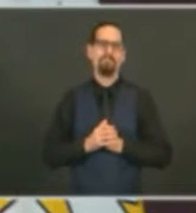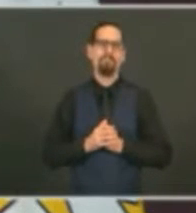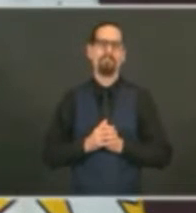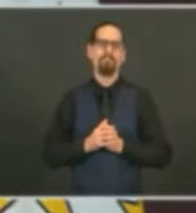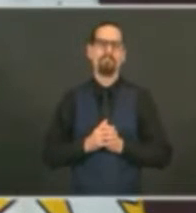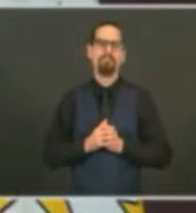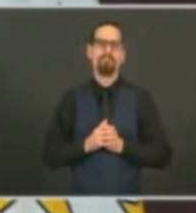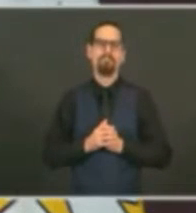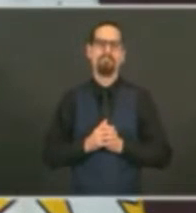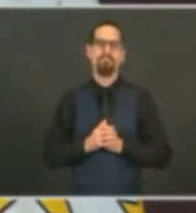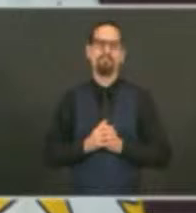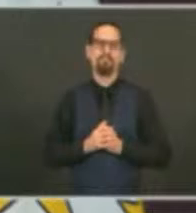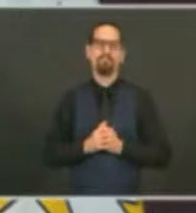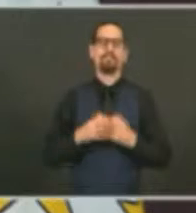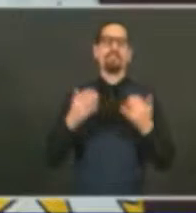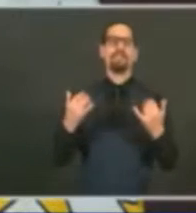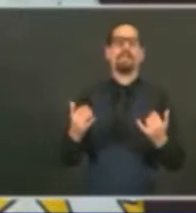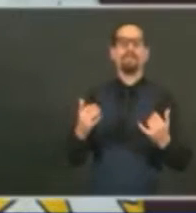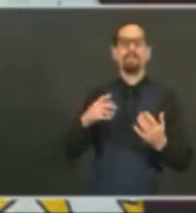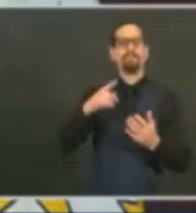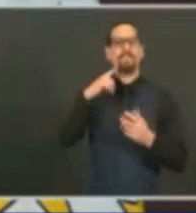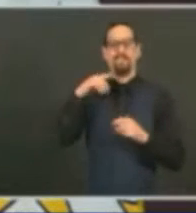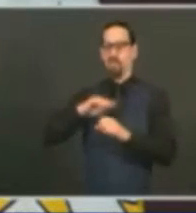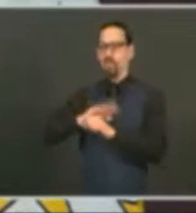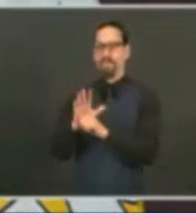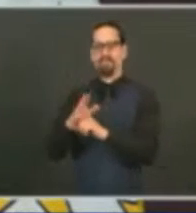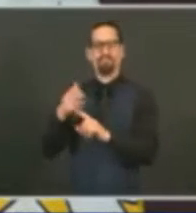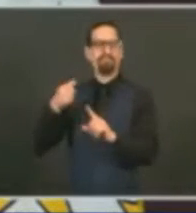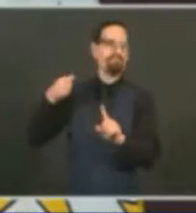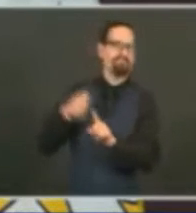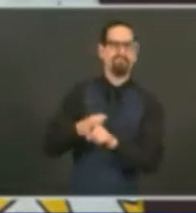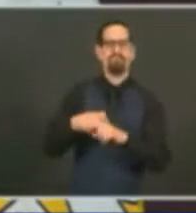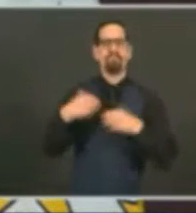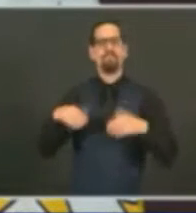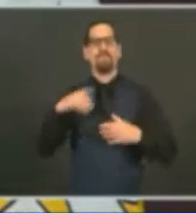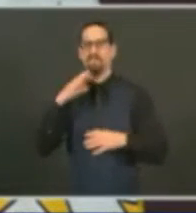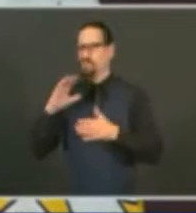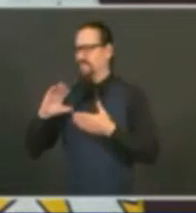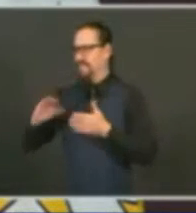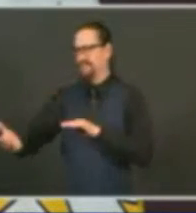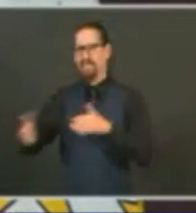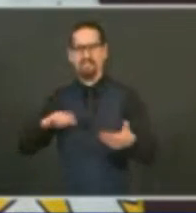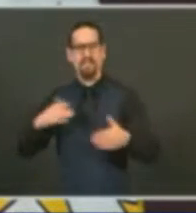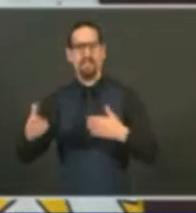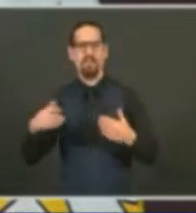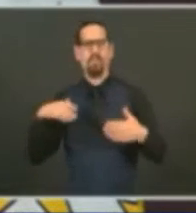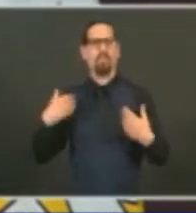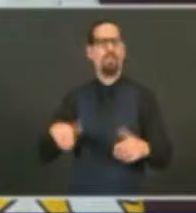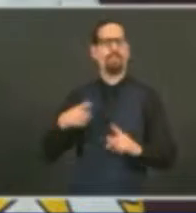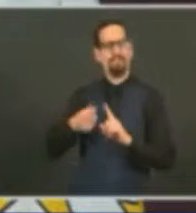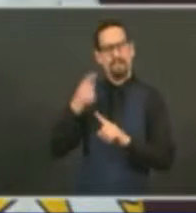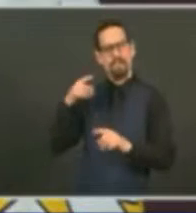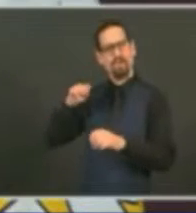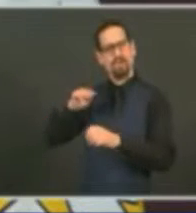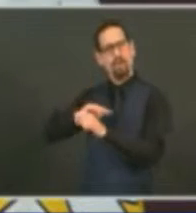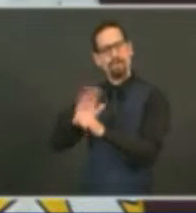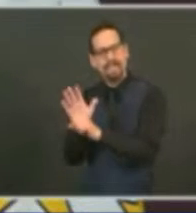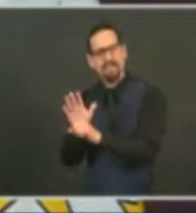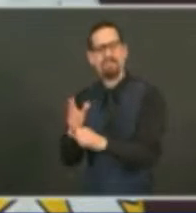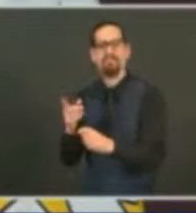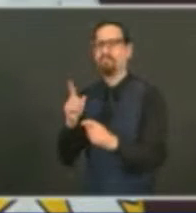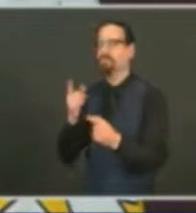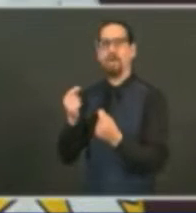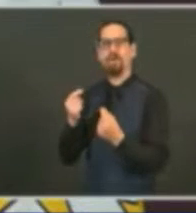Early on in the pandemic, the majority of our fatalities were associated with congregate settings, such as